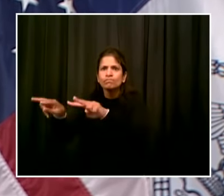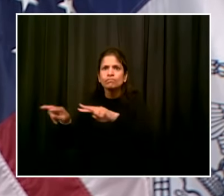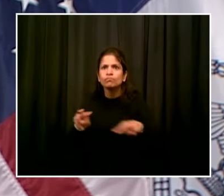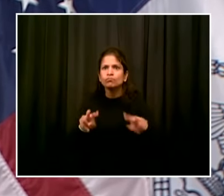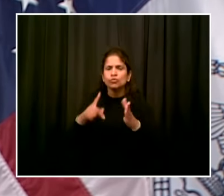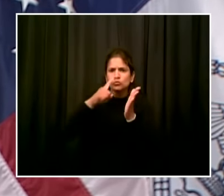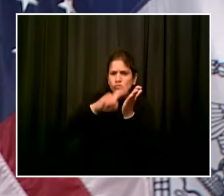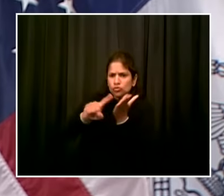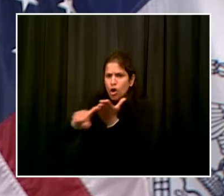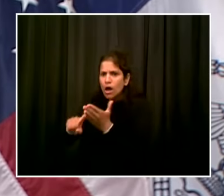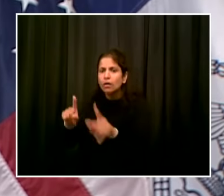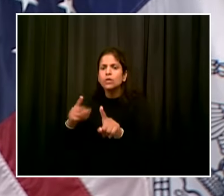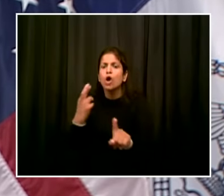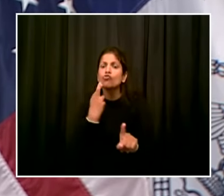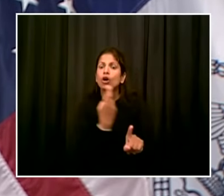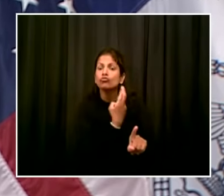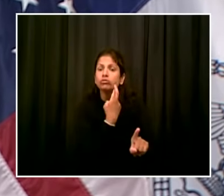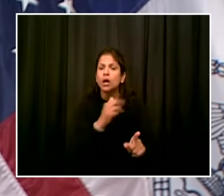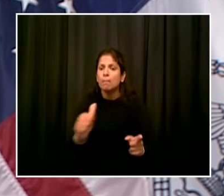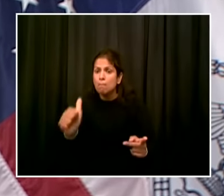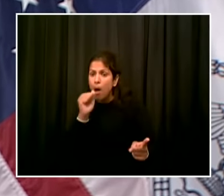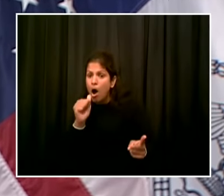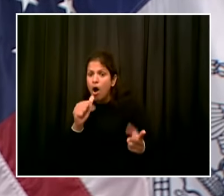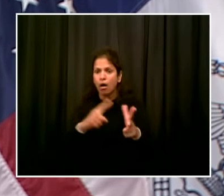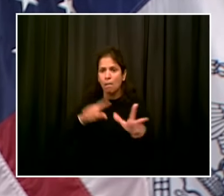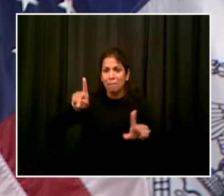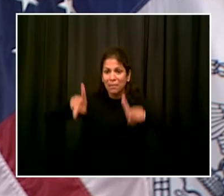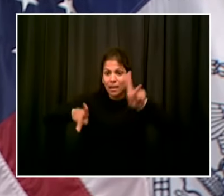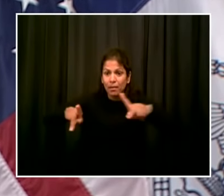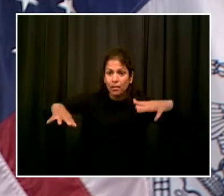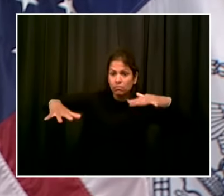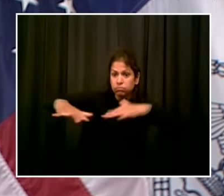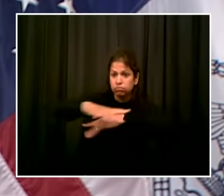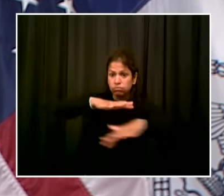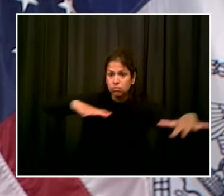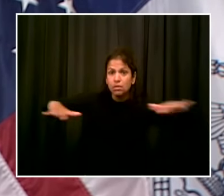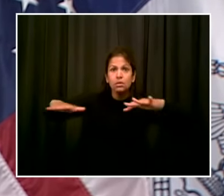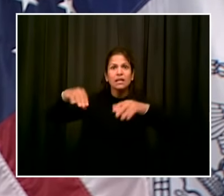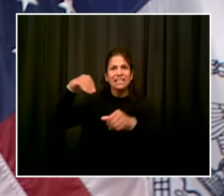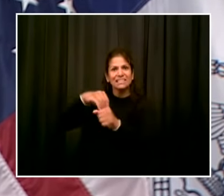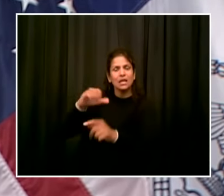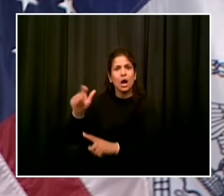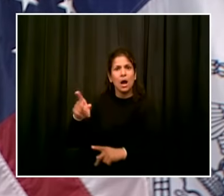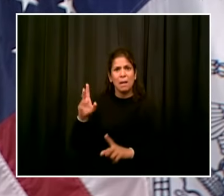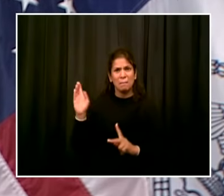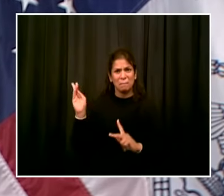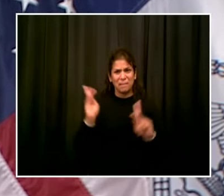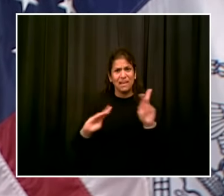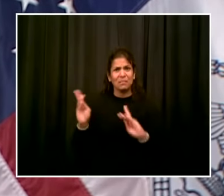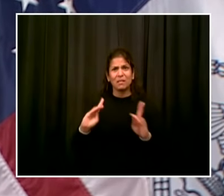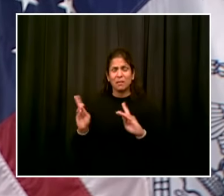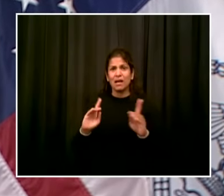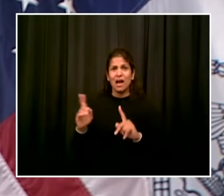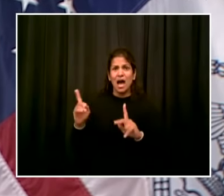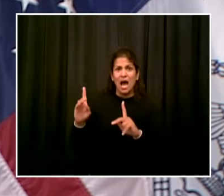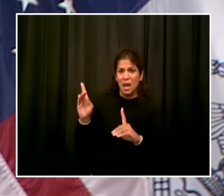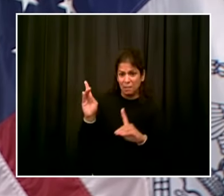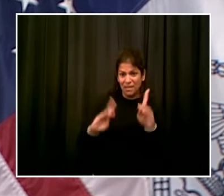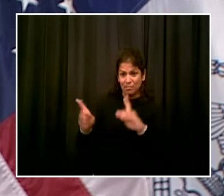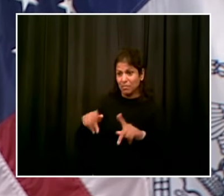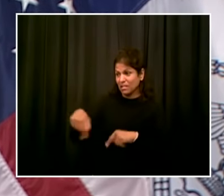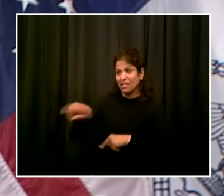and residents of Astoria have been raising this issue to the city for weeks now, and say that if the city